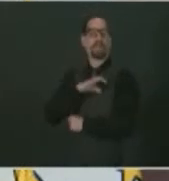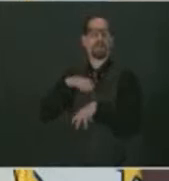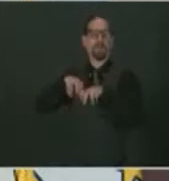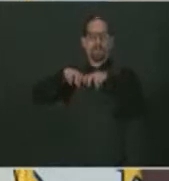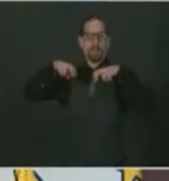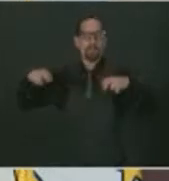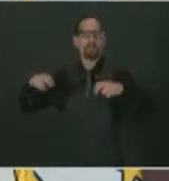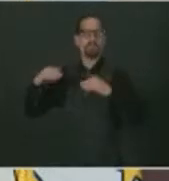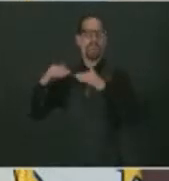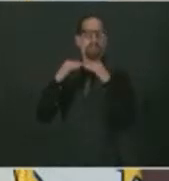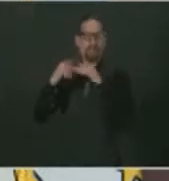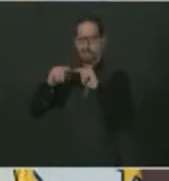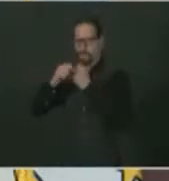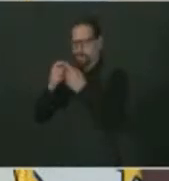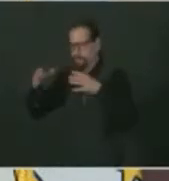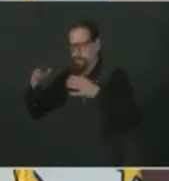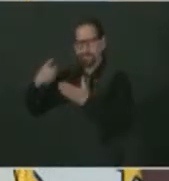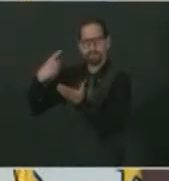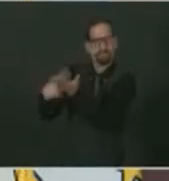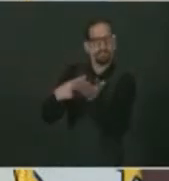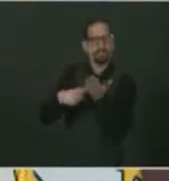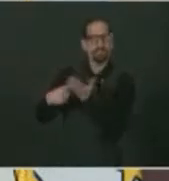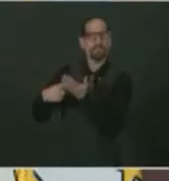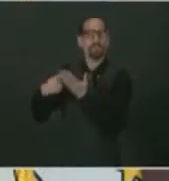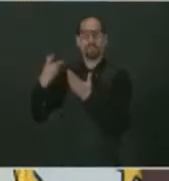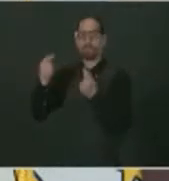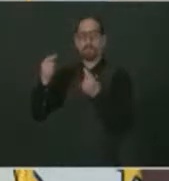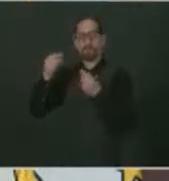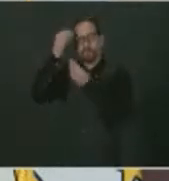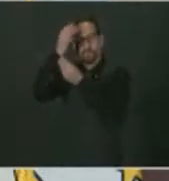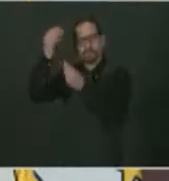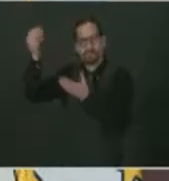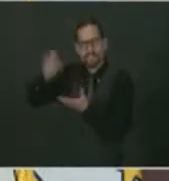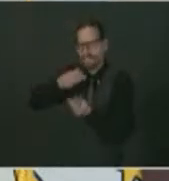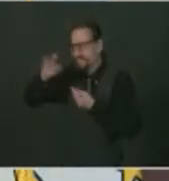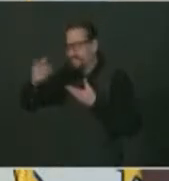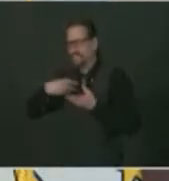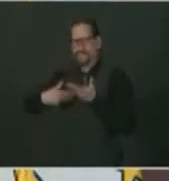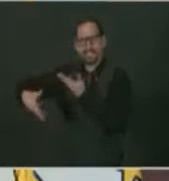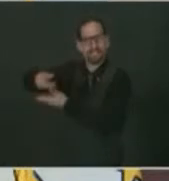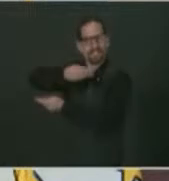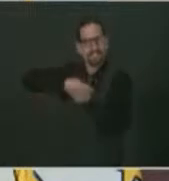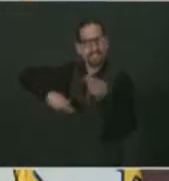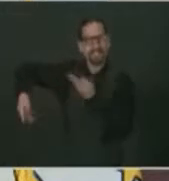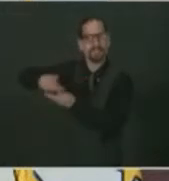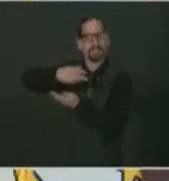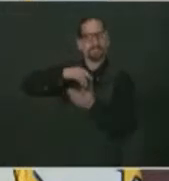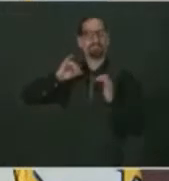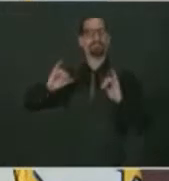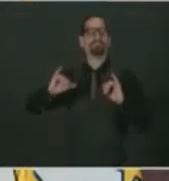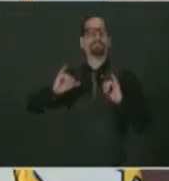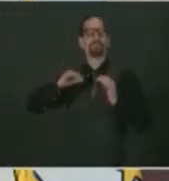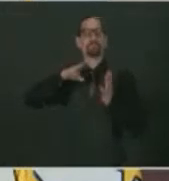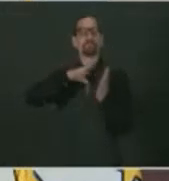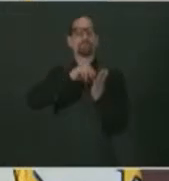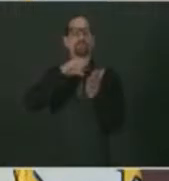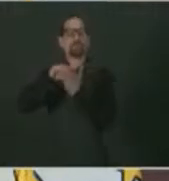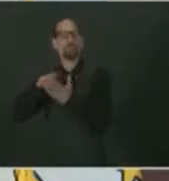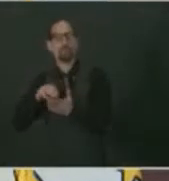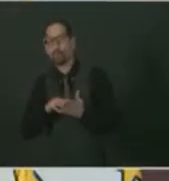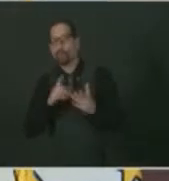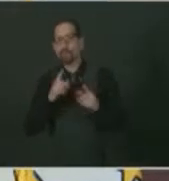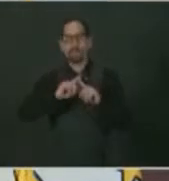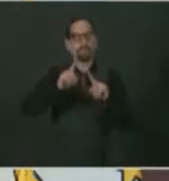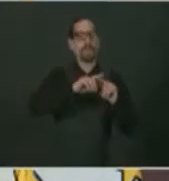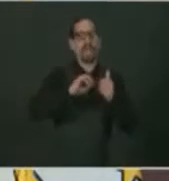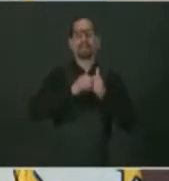and responding to them and gaining from them their insight on how we can and will do